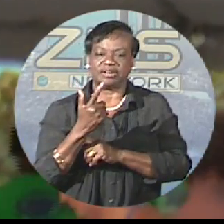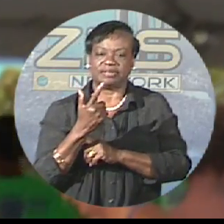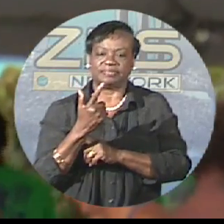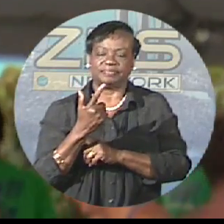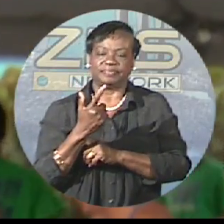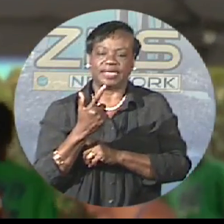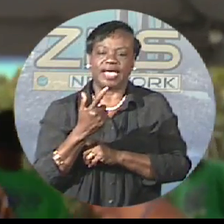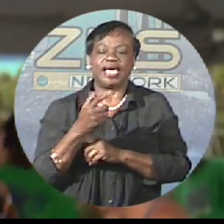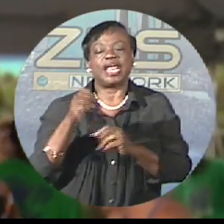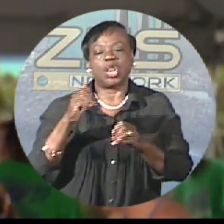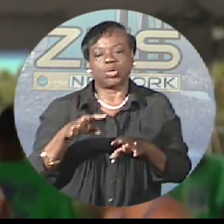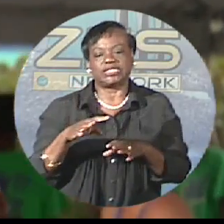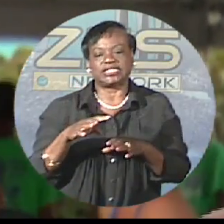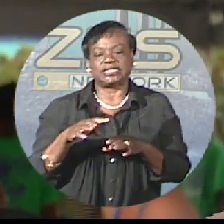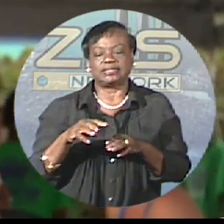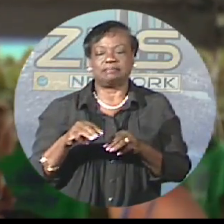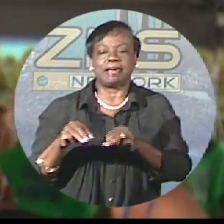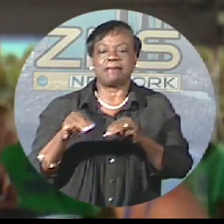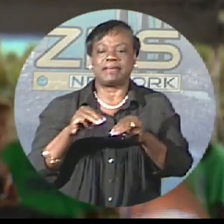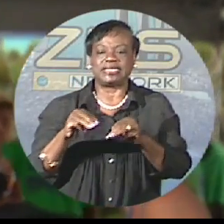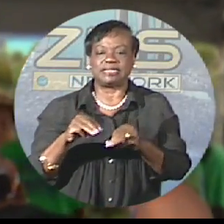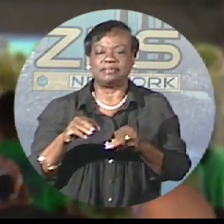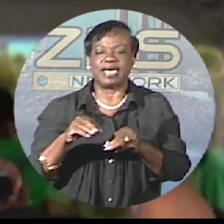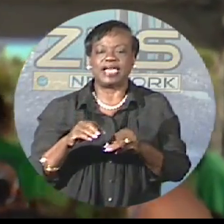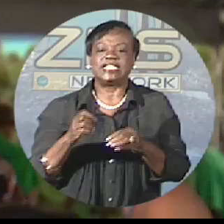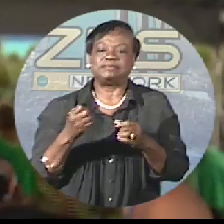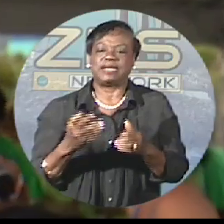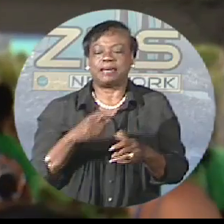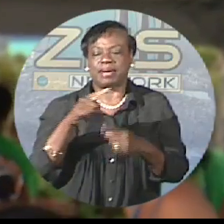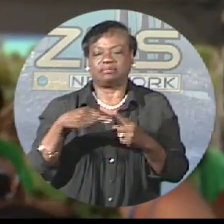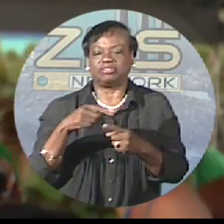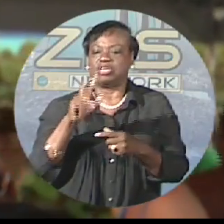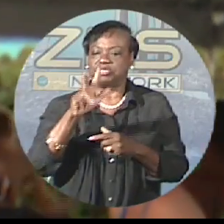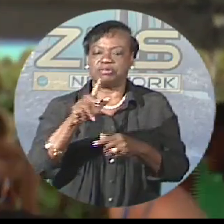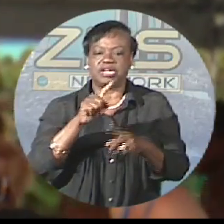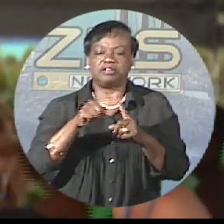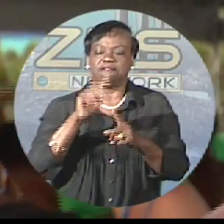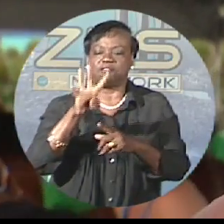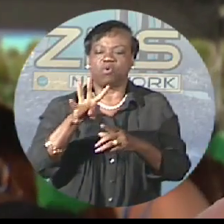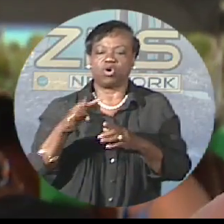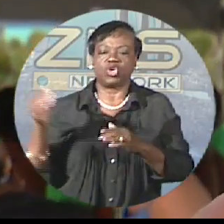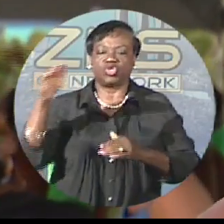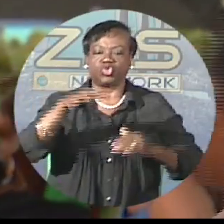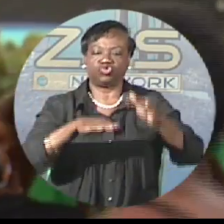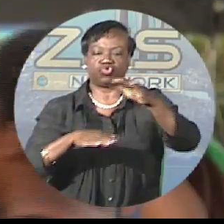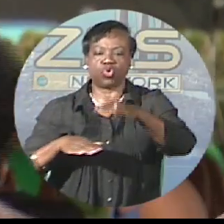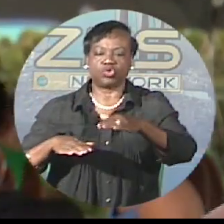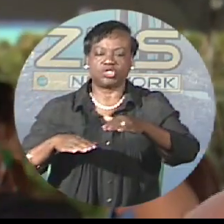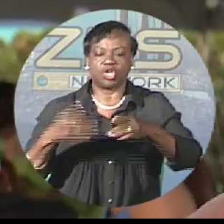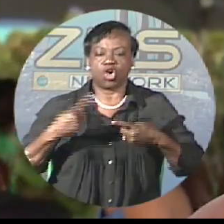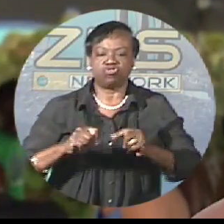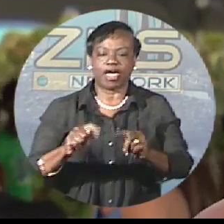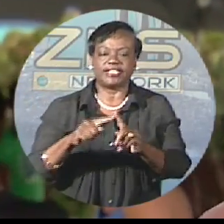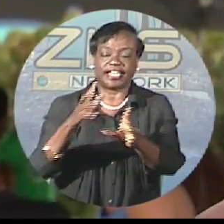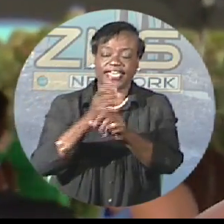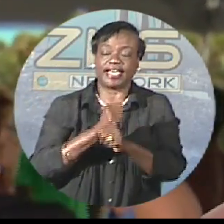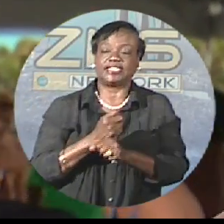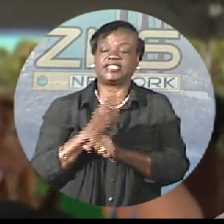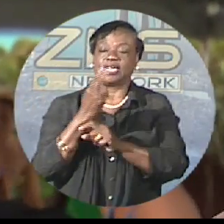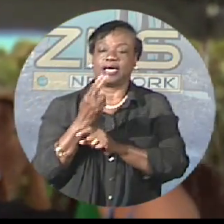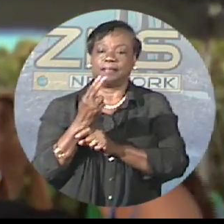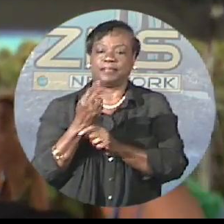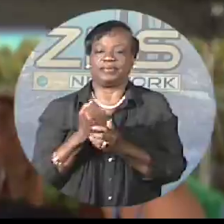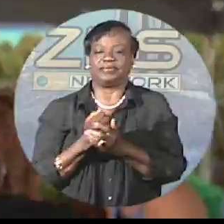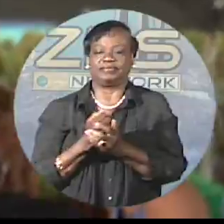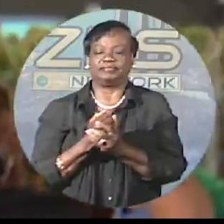stream line. I lost all my momentum. I had to spend about 3-4 strokes trying to catch up, and we're back at that speed, and